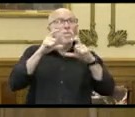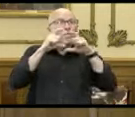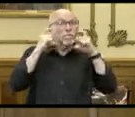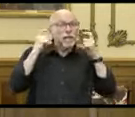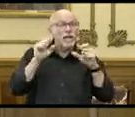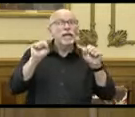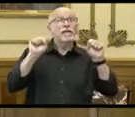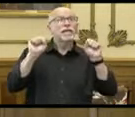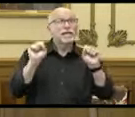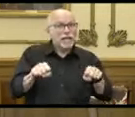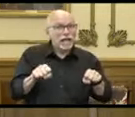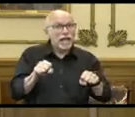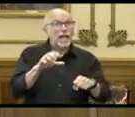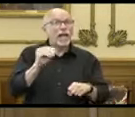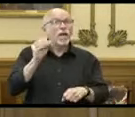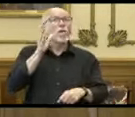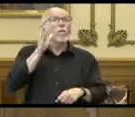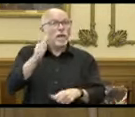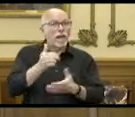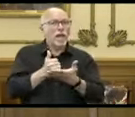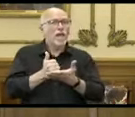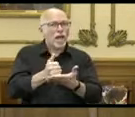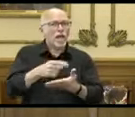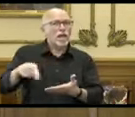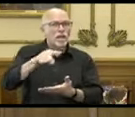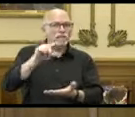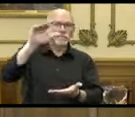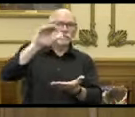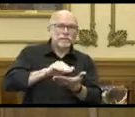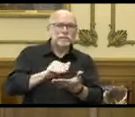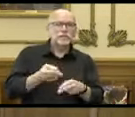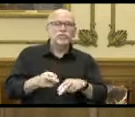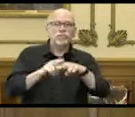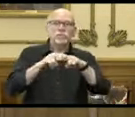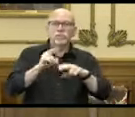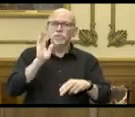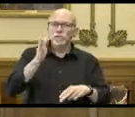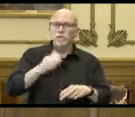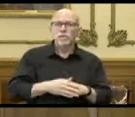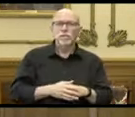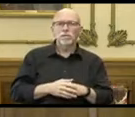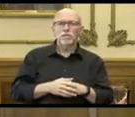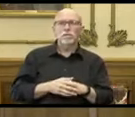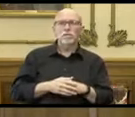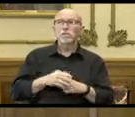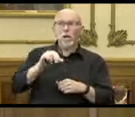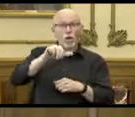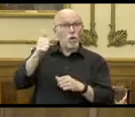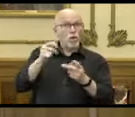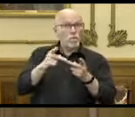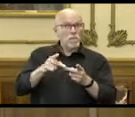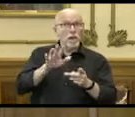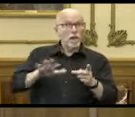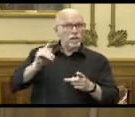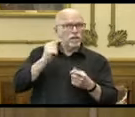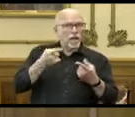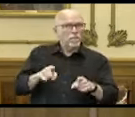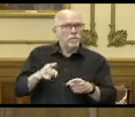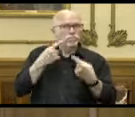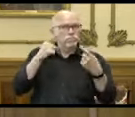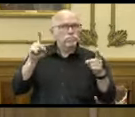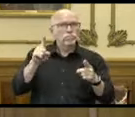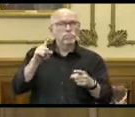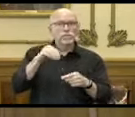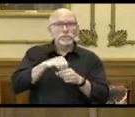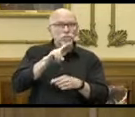can and will help us blunt this increase. It has in other places around the country, indeed around